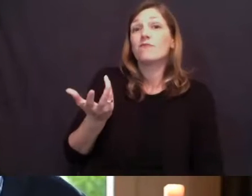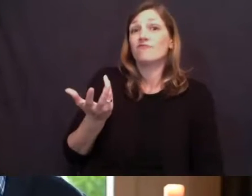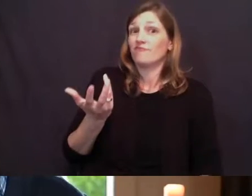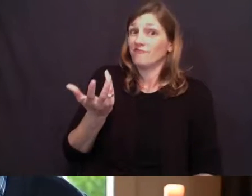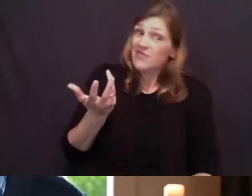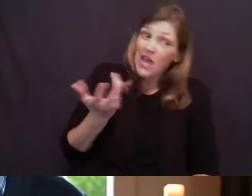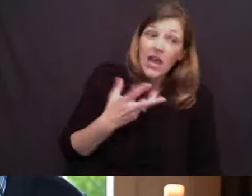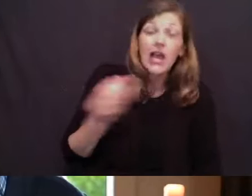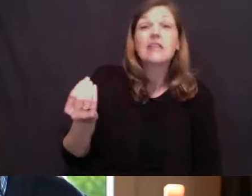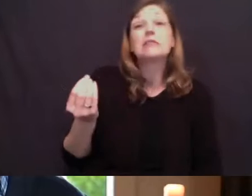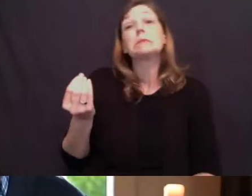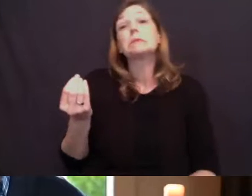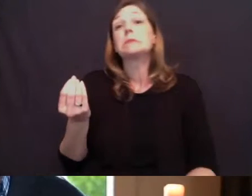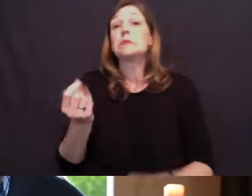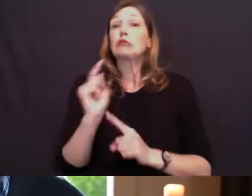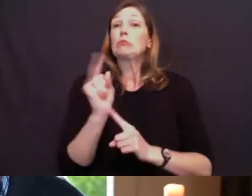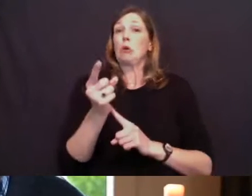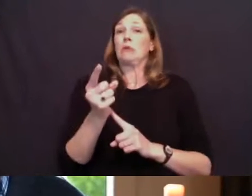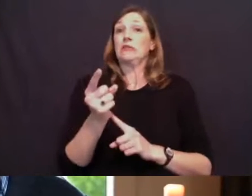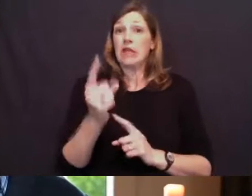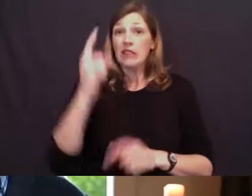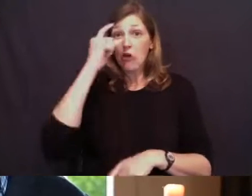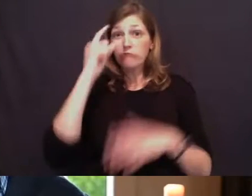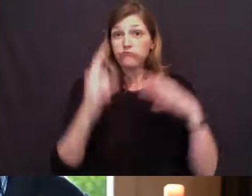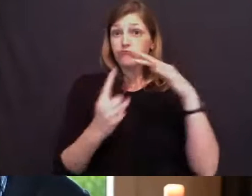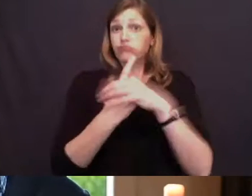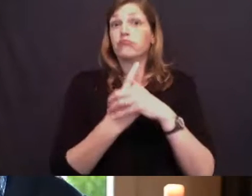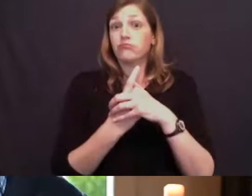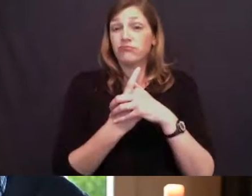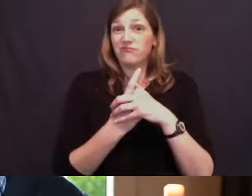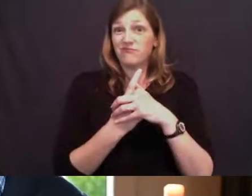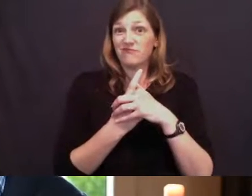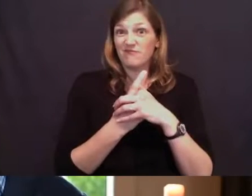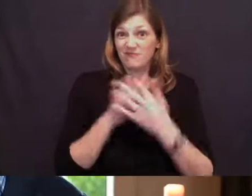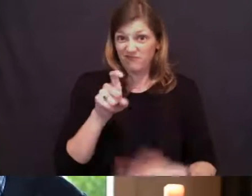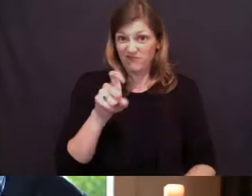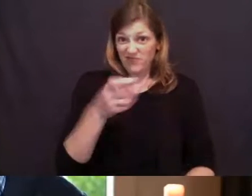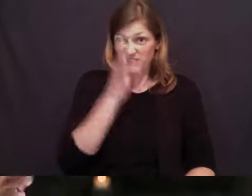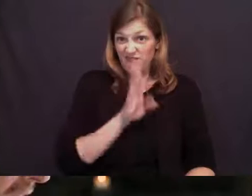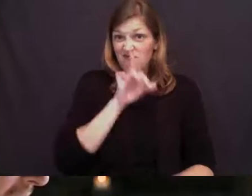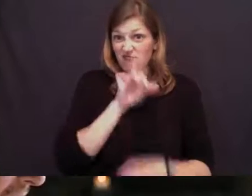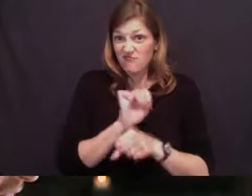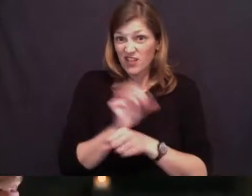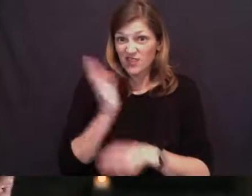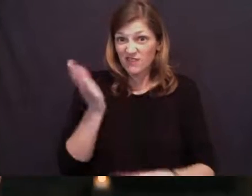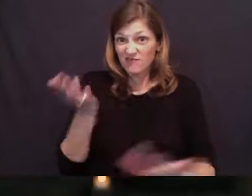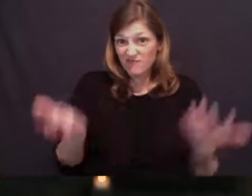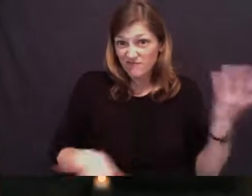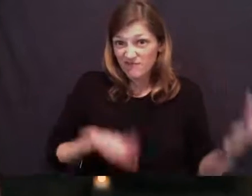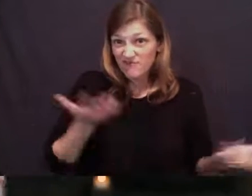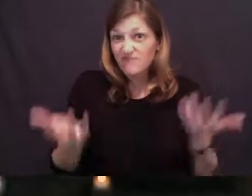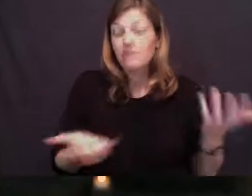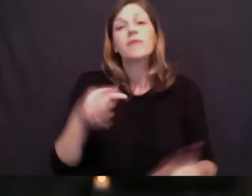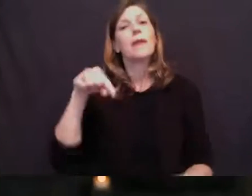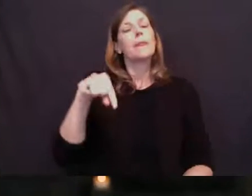even say, there's moments where a thought will come in my mind, is there even a God? This Easter,